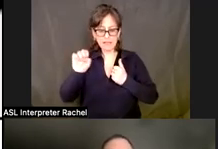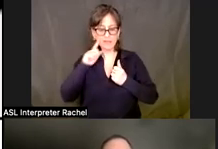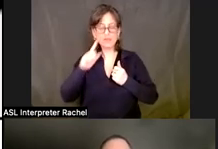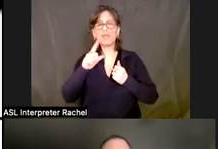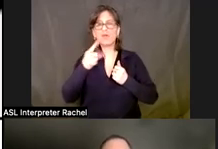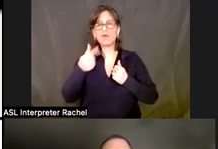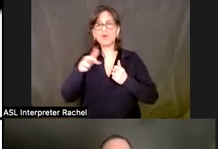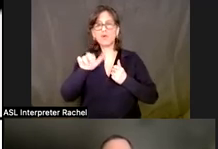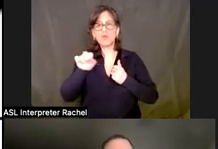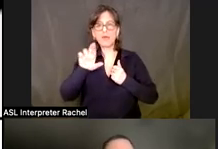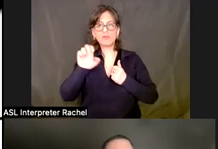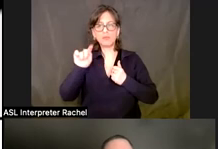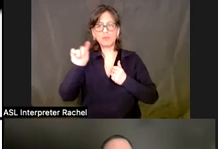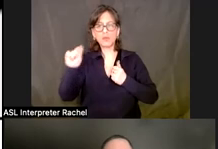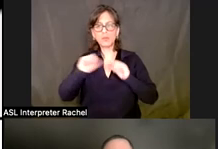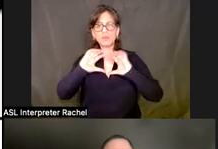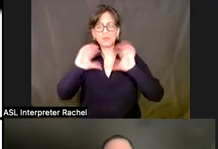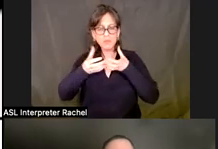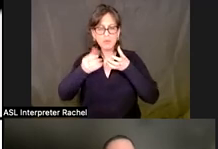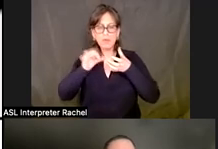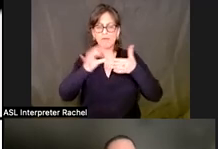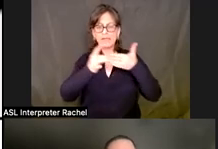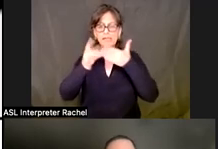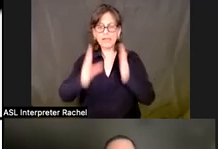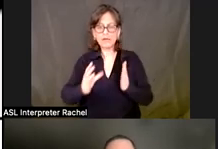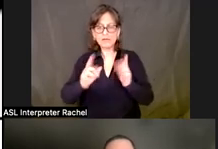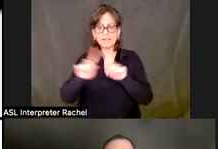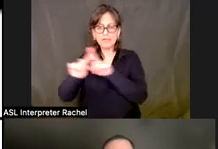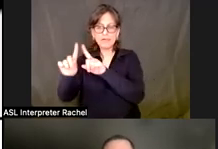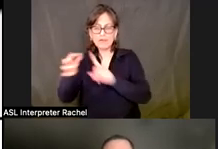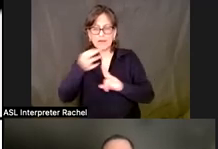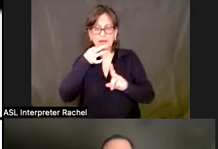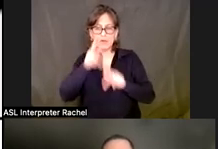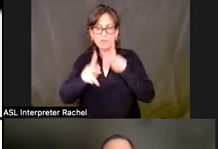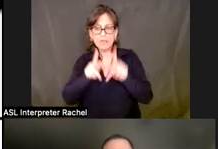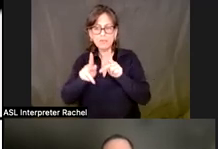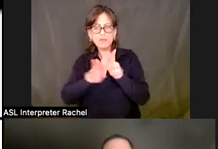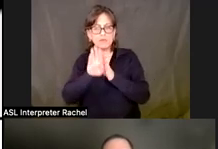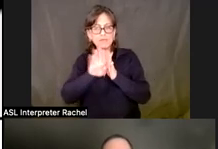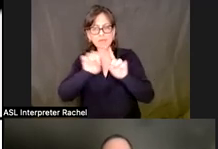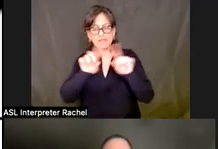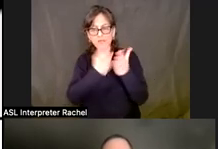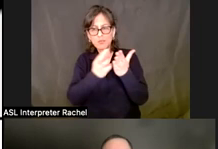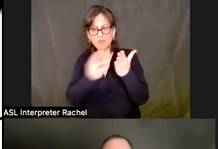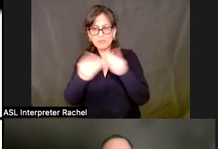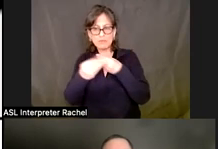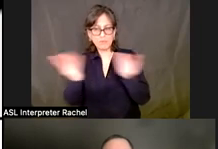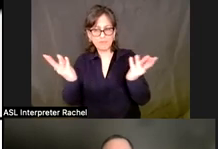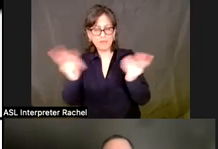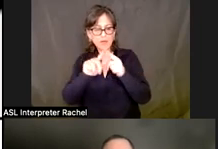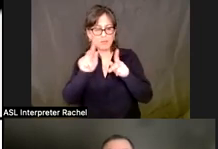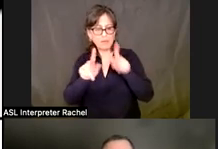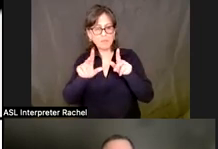grassroots coalition of leaders with experts who work together to develop a lot of the resources that we provide and